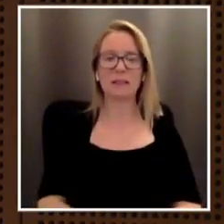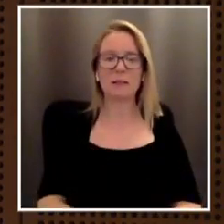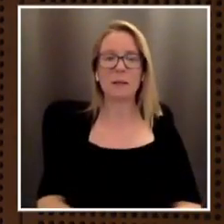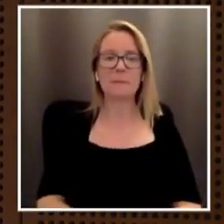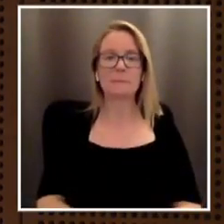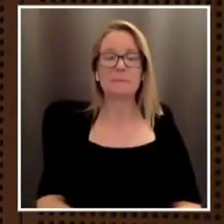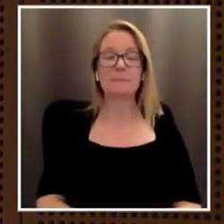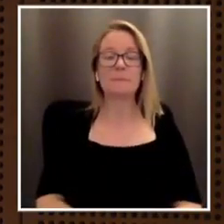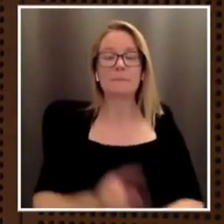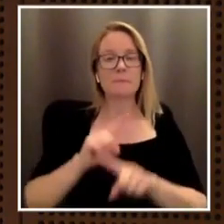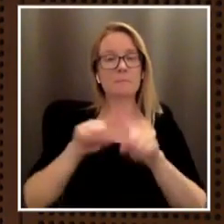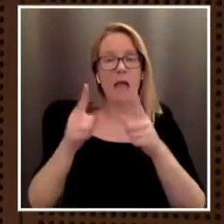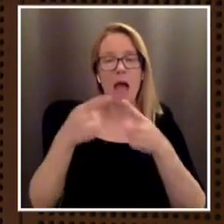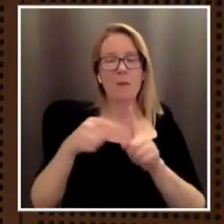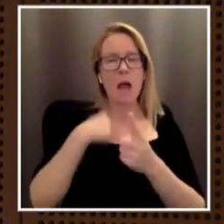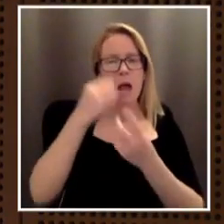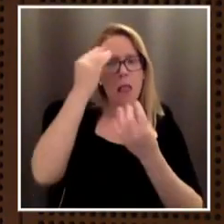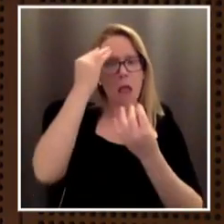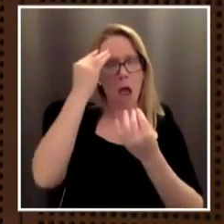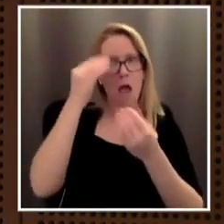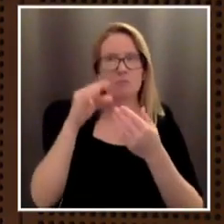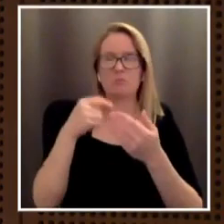But then I thought, Ben, don't break.